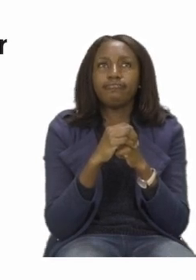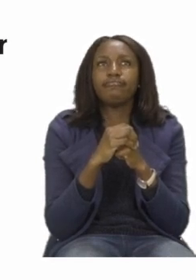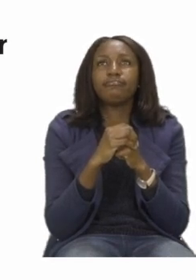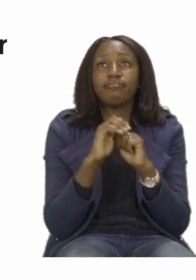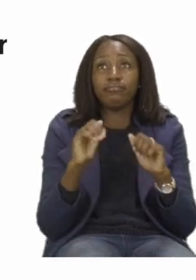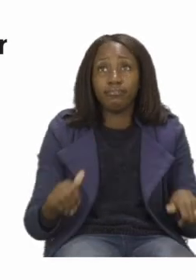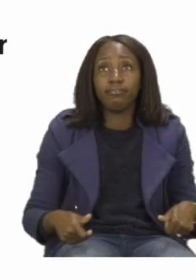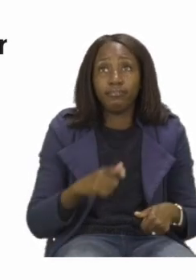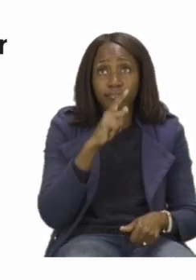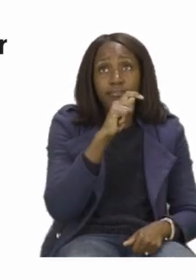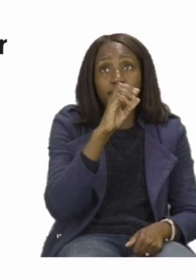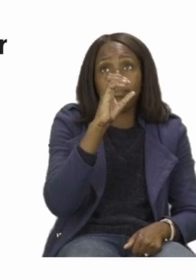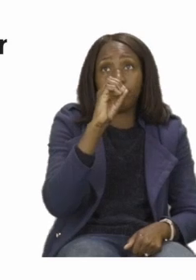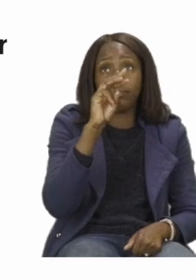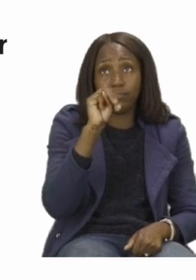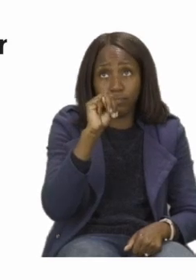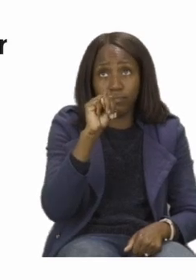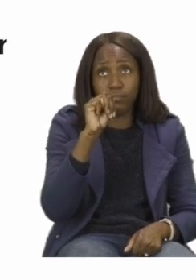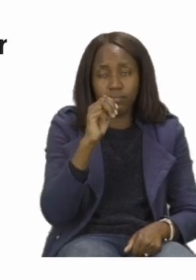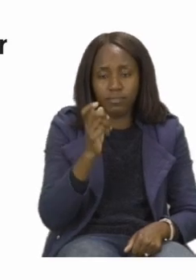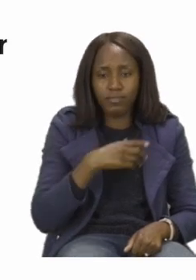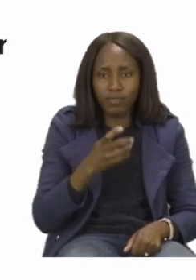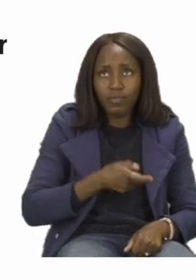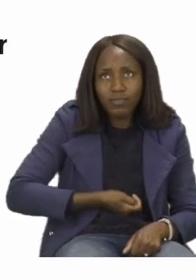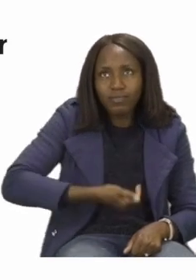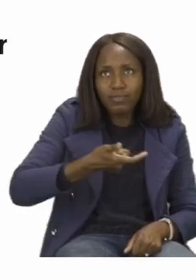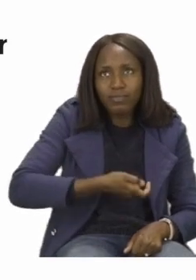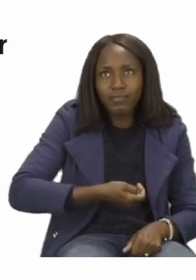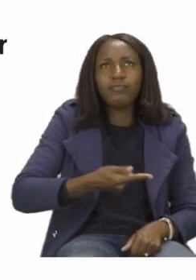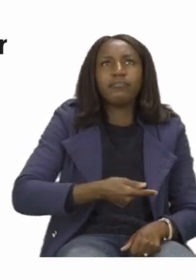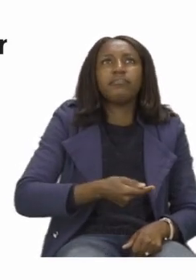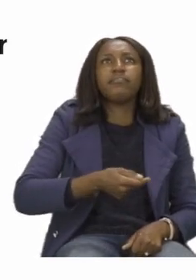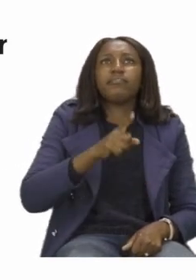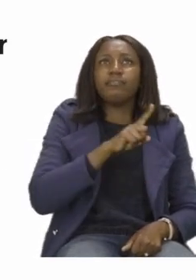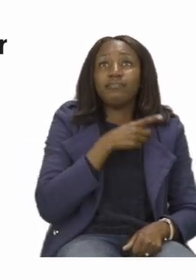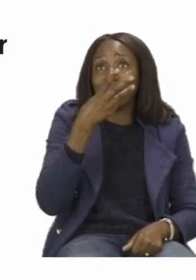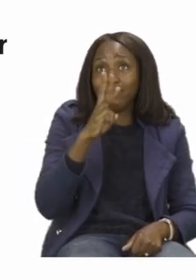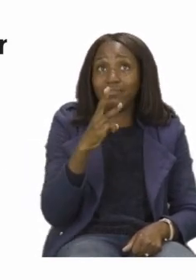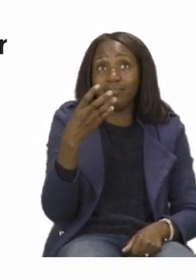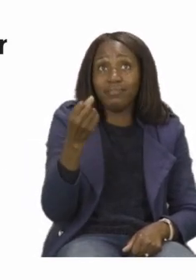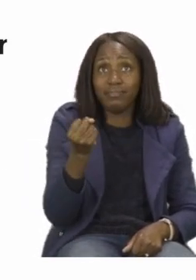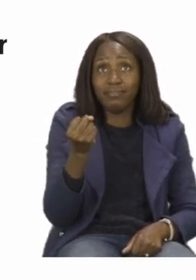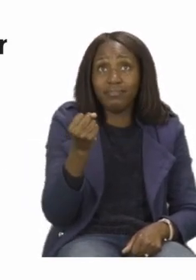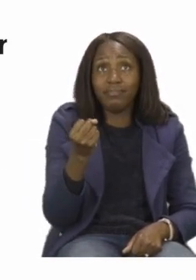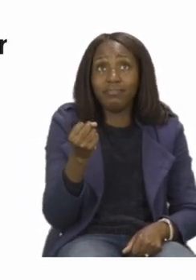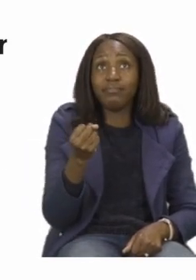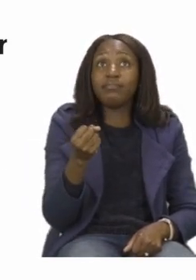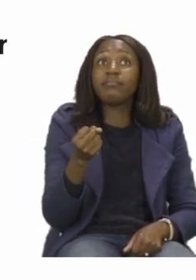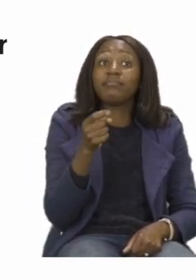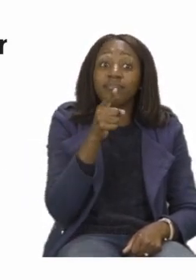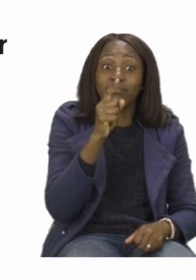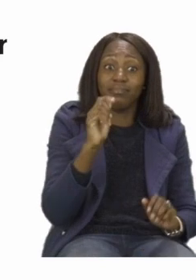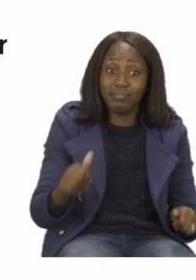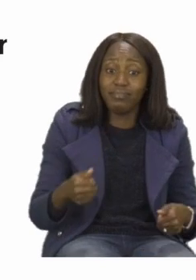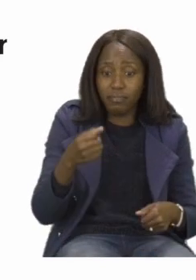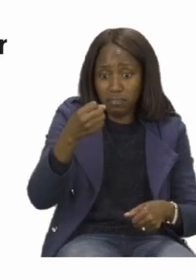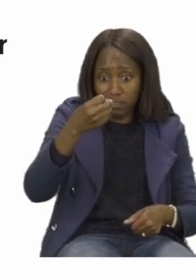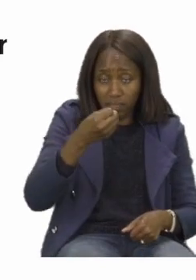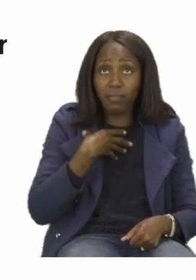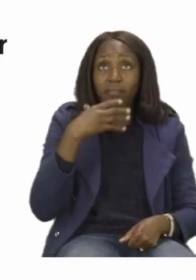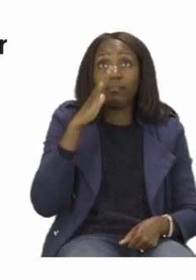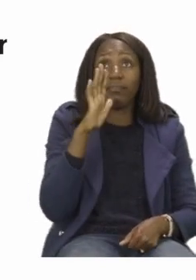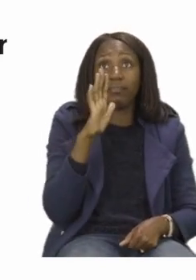has 16 marbles. He gives me 5 marbles